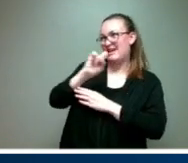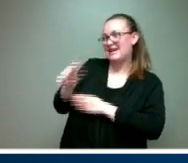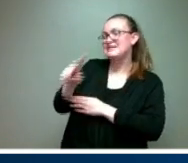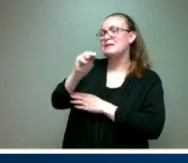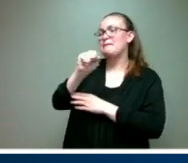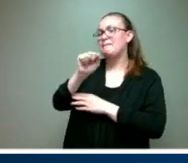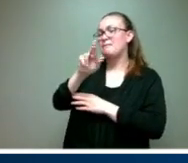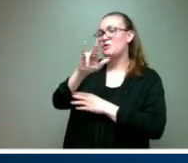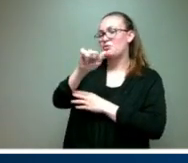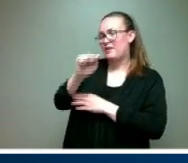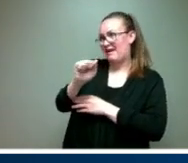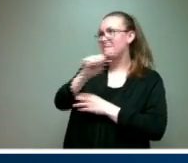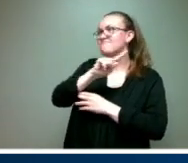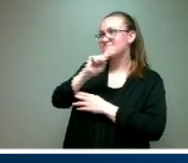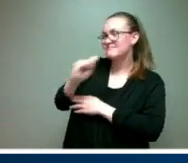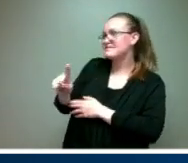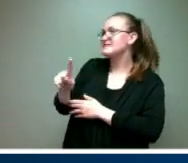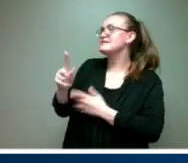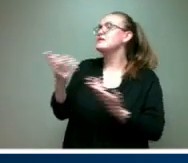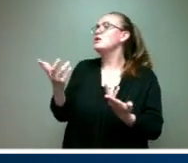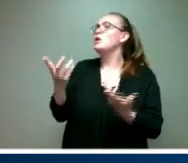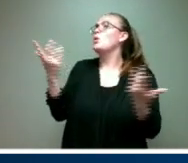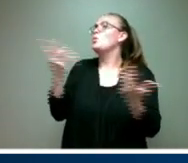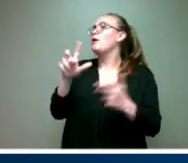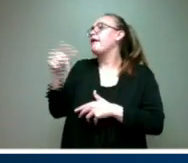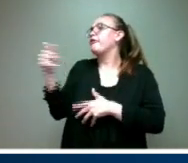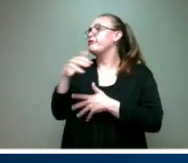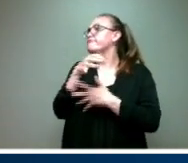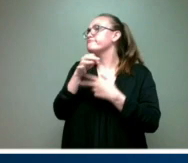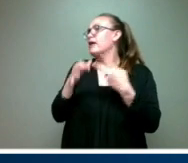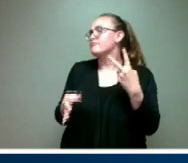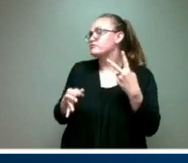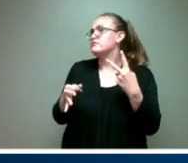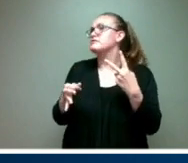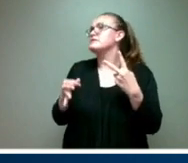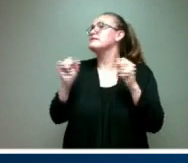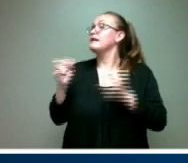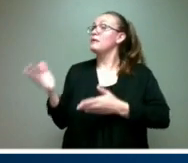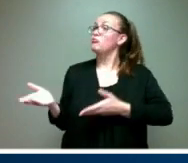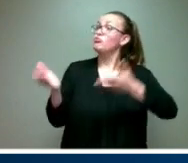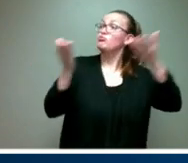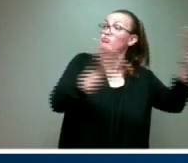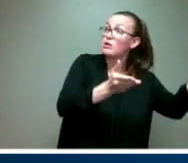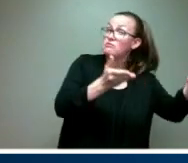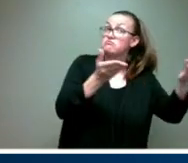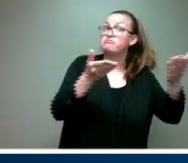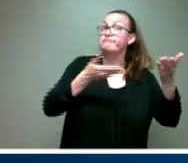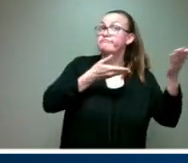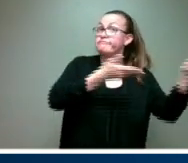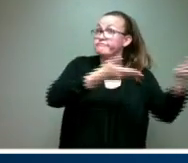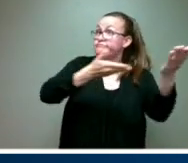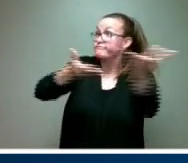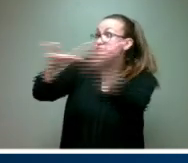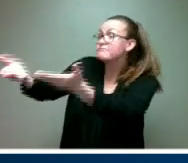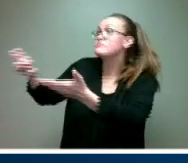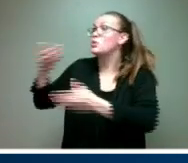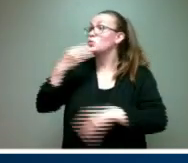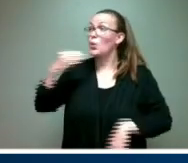who asked what collaborations exist to deliver breakfast and lunch to